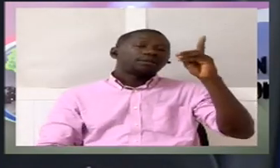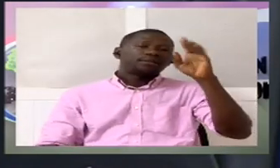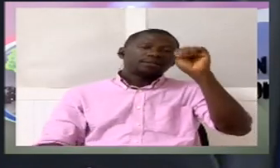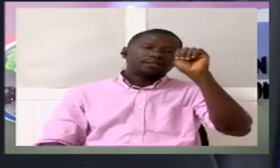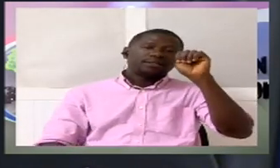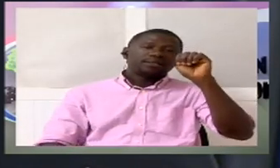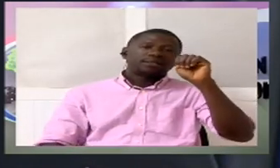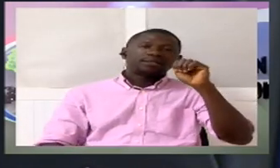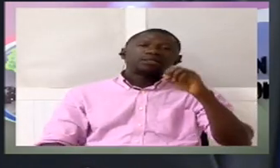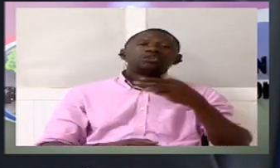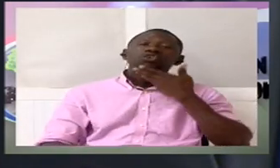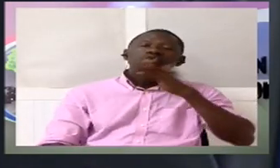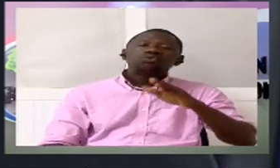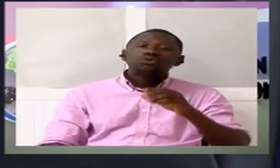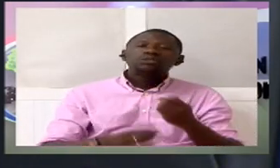bring ala kobe